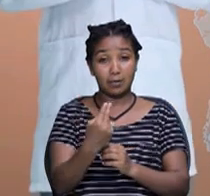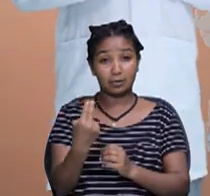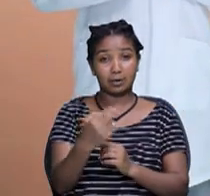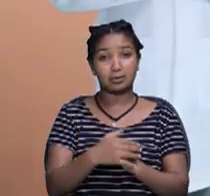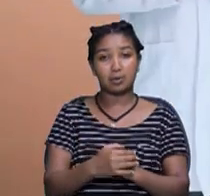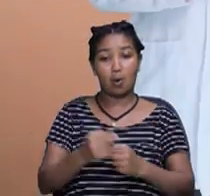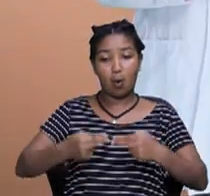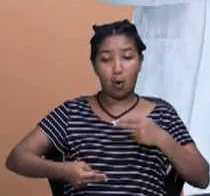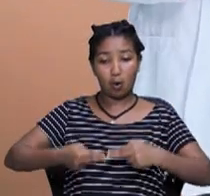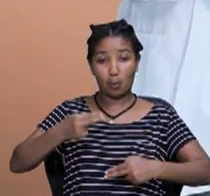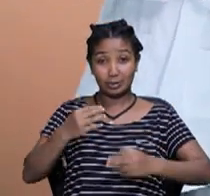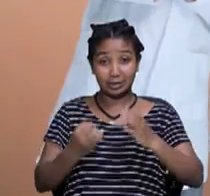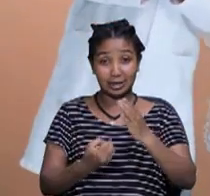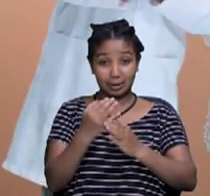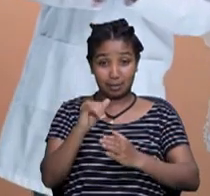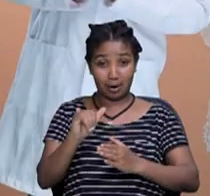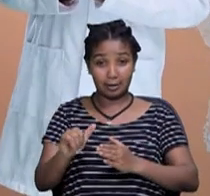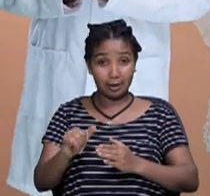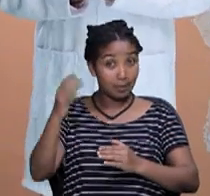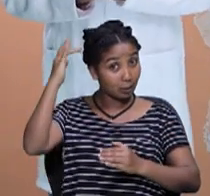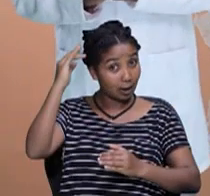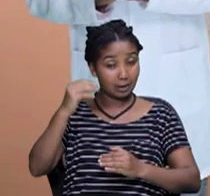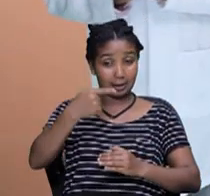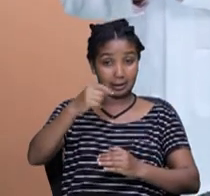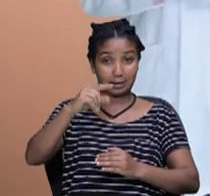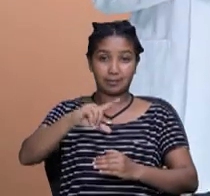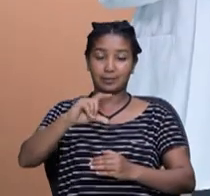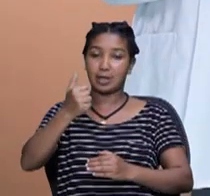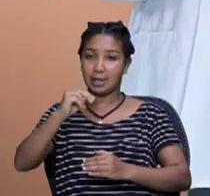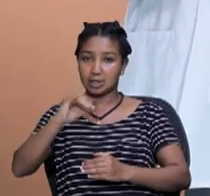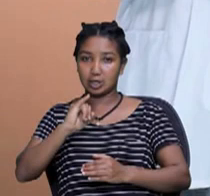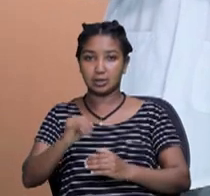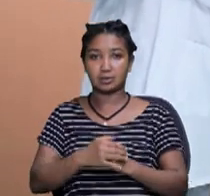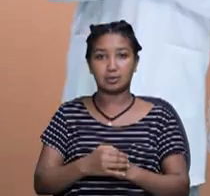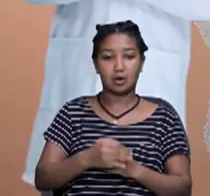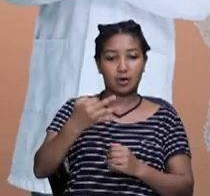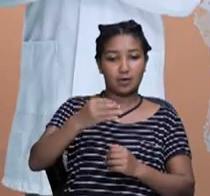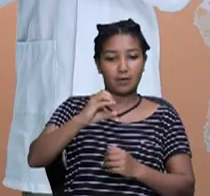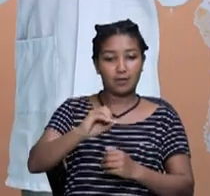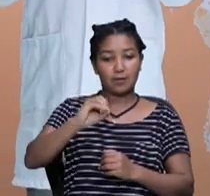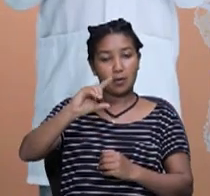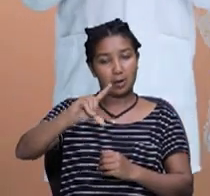important hormone secreted by a pituitary gland is follicle stimulating hormone,